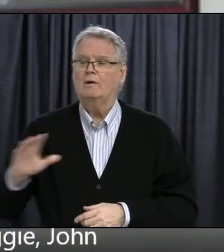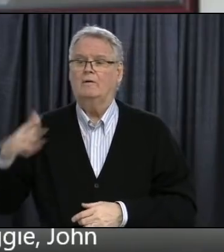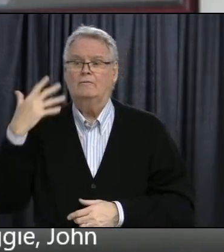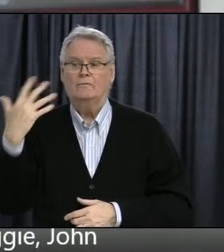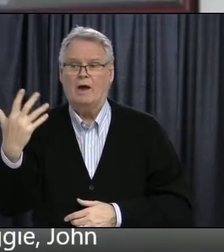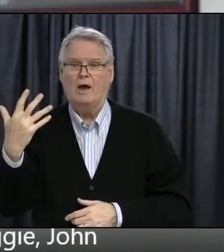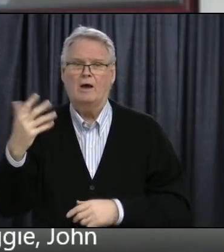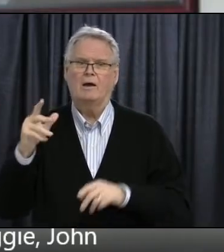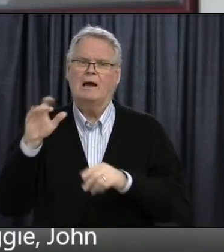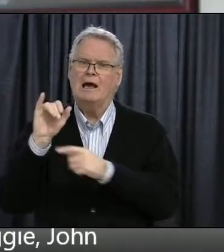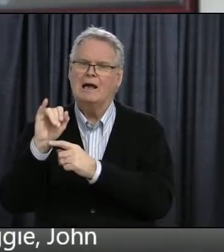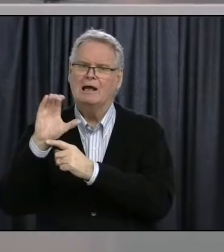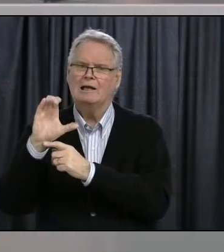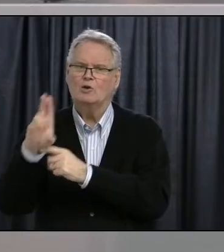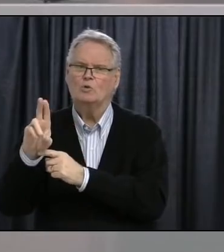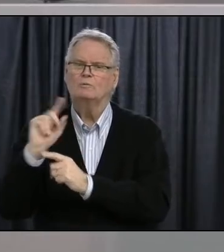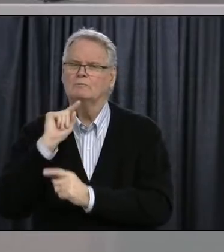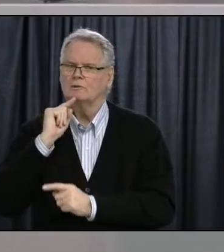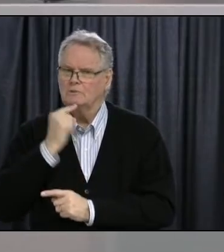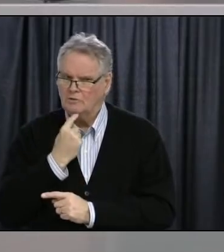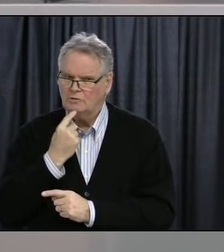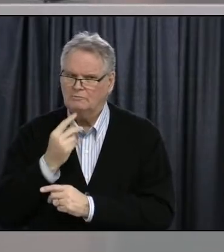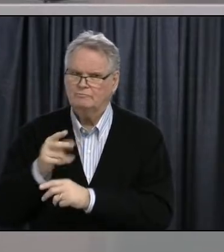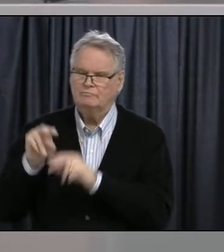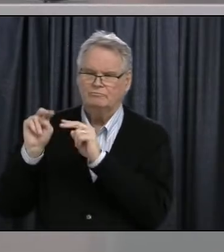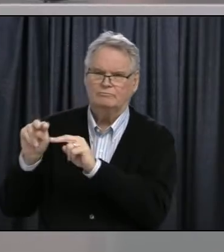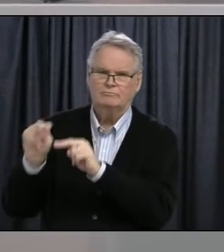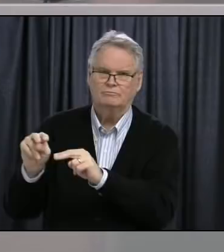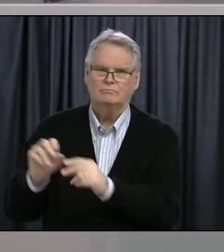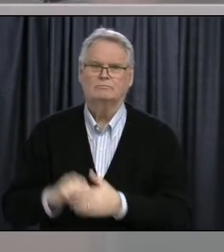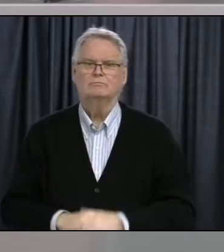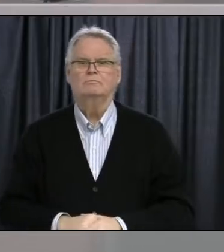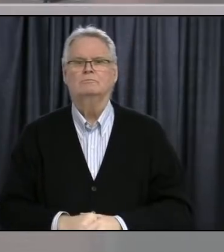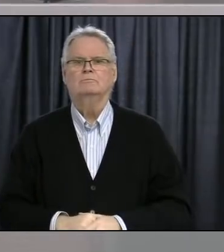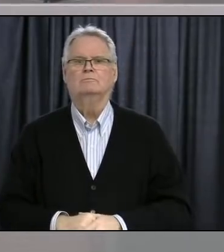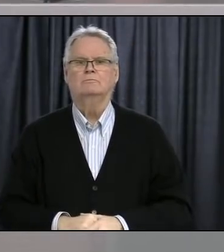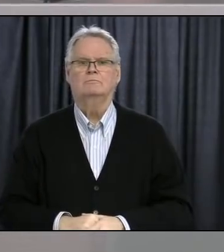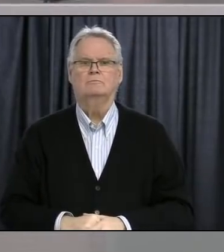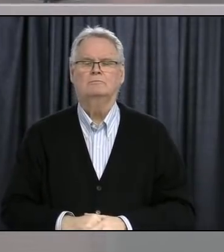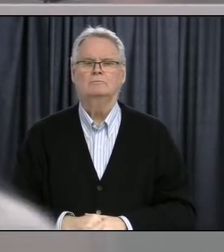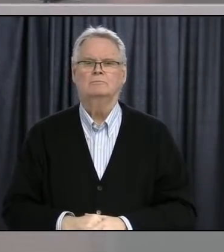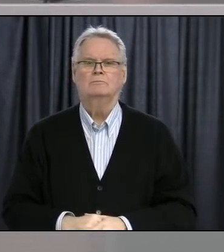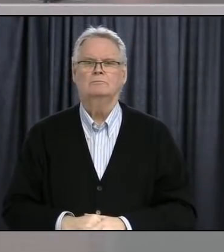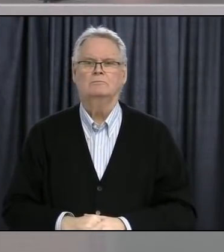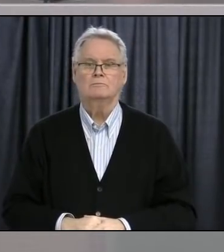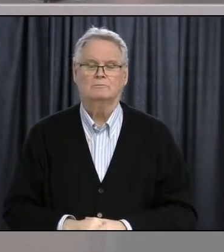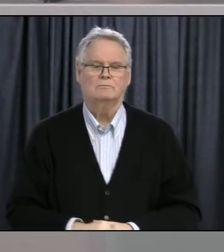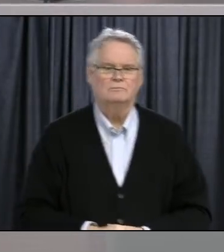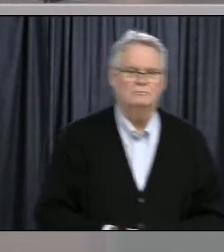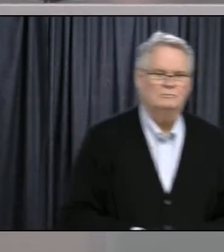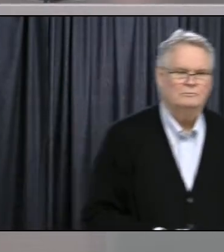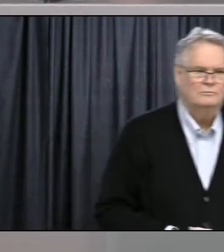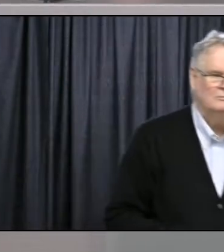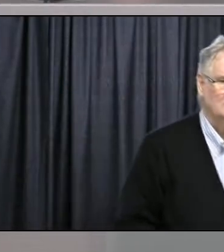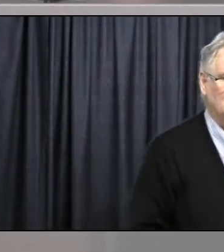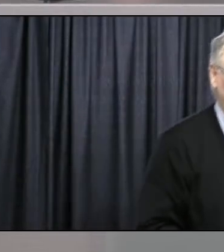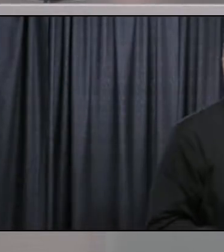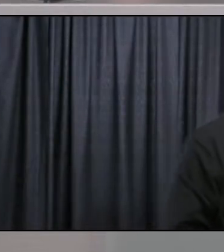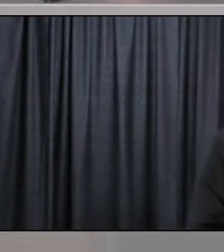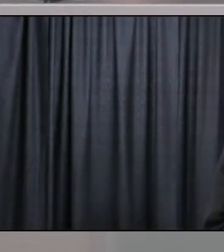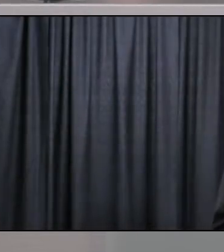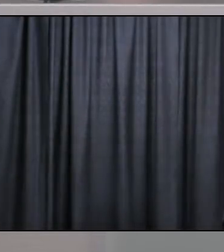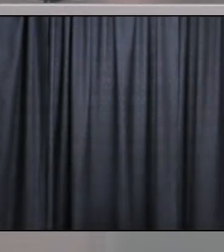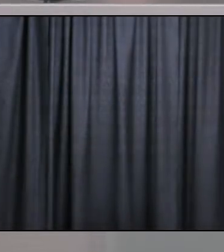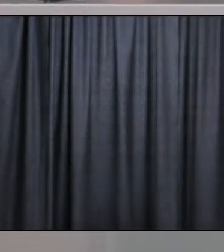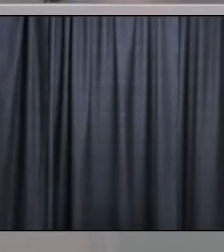Okay. Thank you. Our next questions are from Jason Piercy with Rogers Communications. Please go ahead.